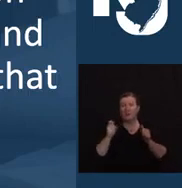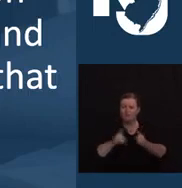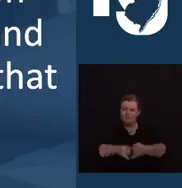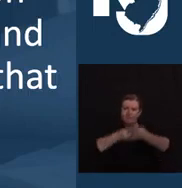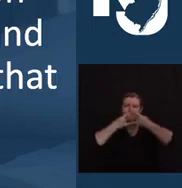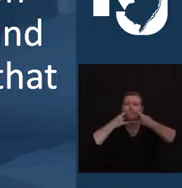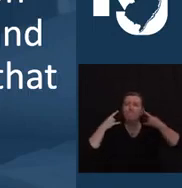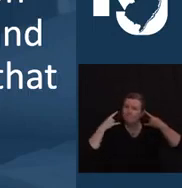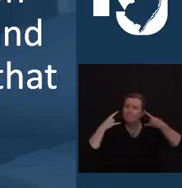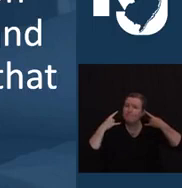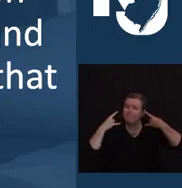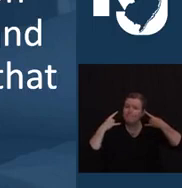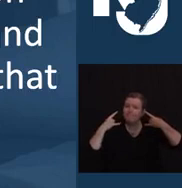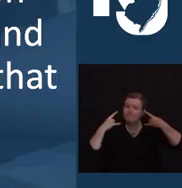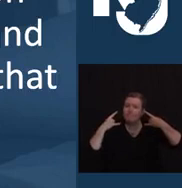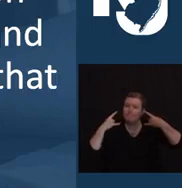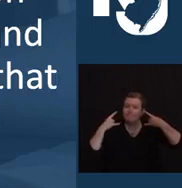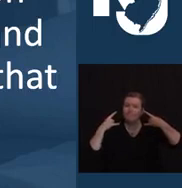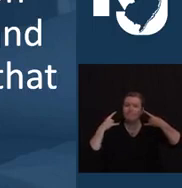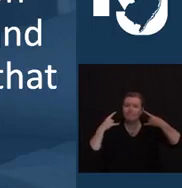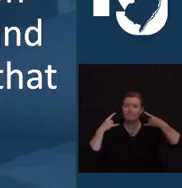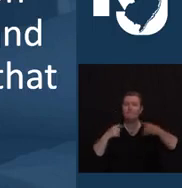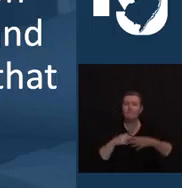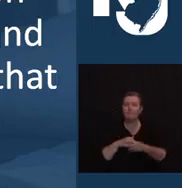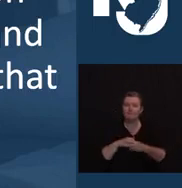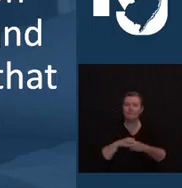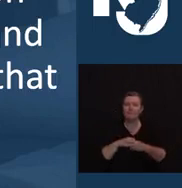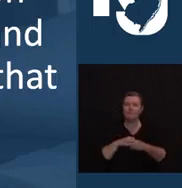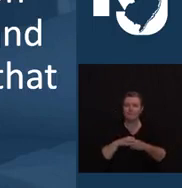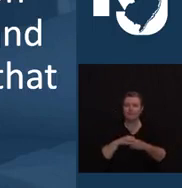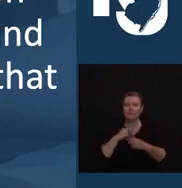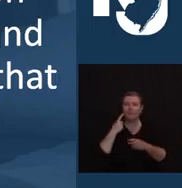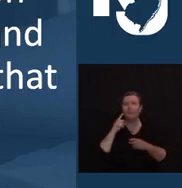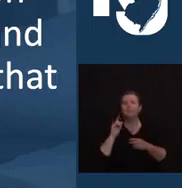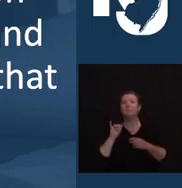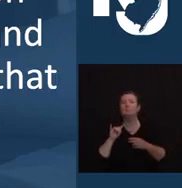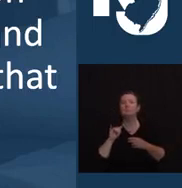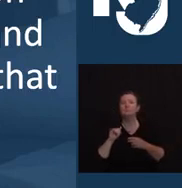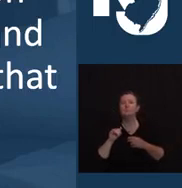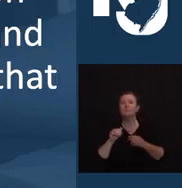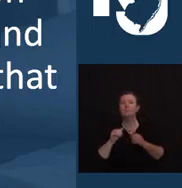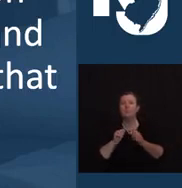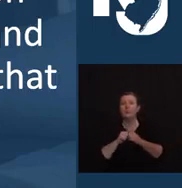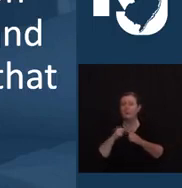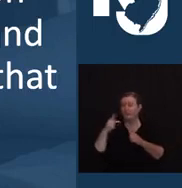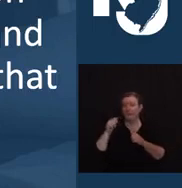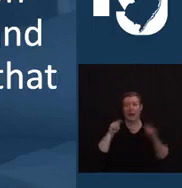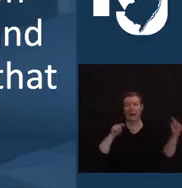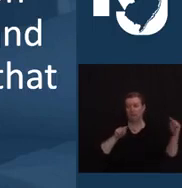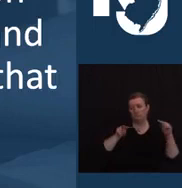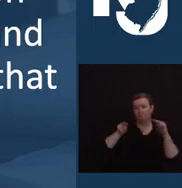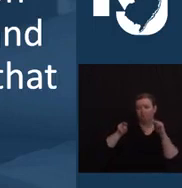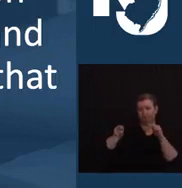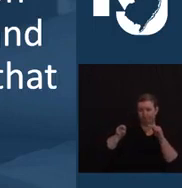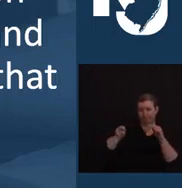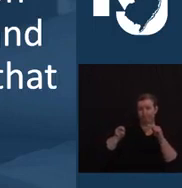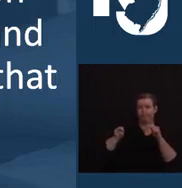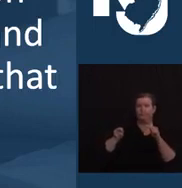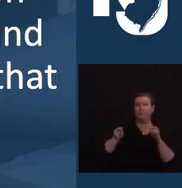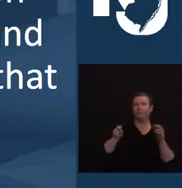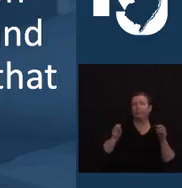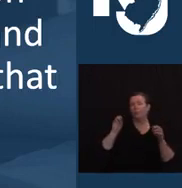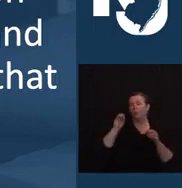limited exceptions. And to that end, and under Pat's oversight, the Office of Emergency Management within the New Jersey State